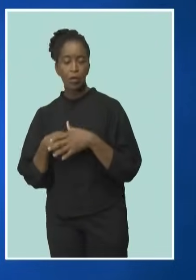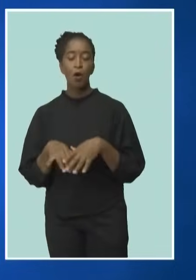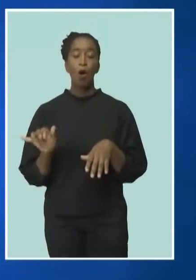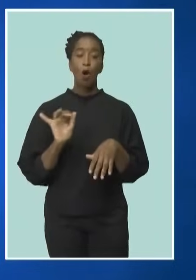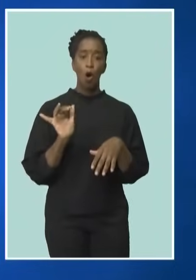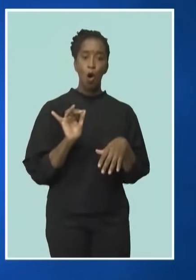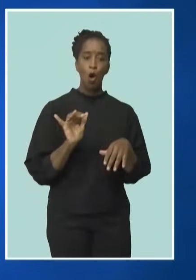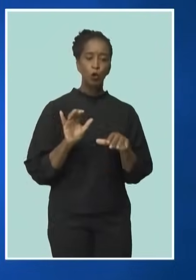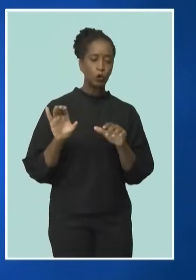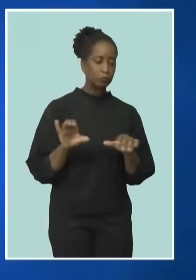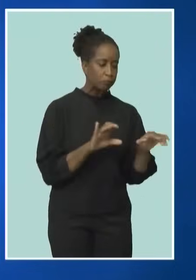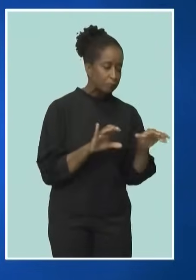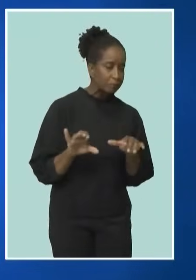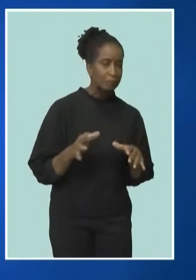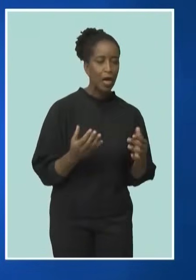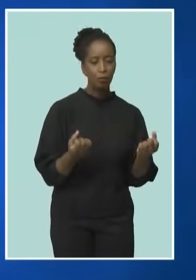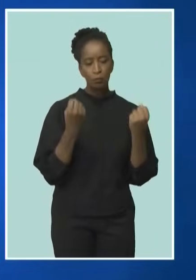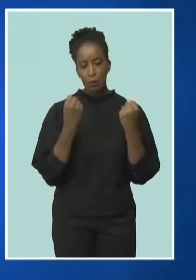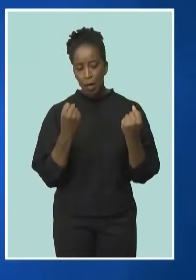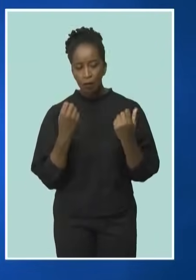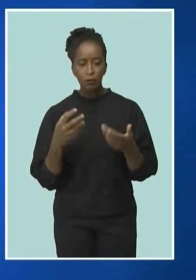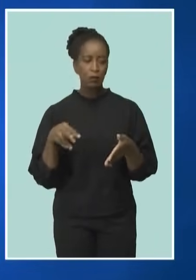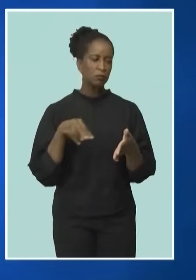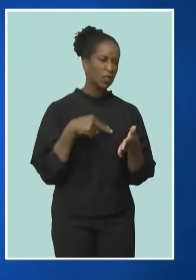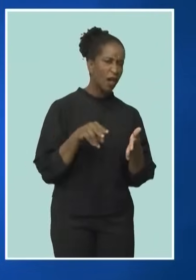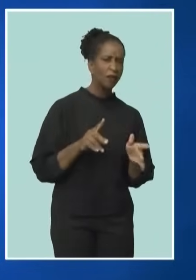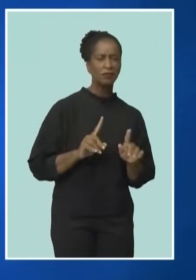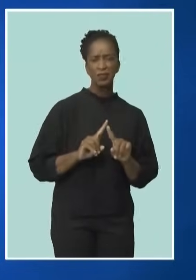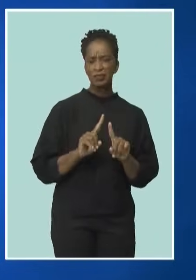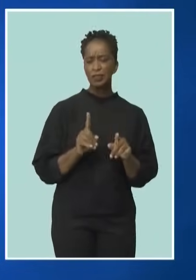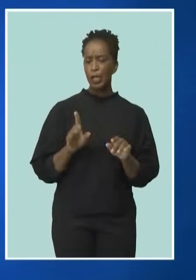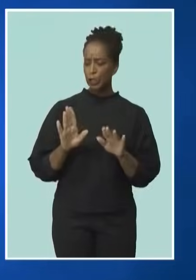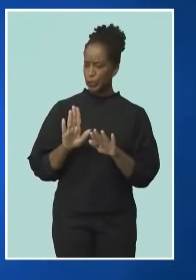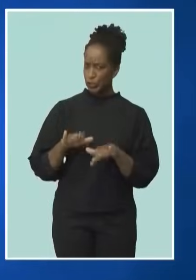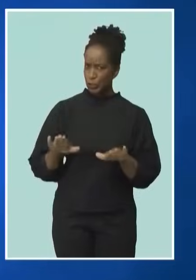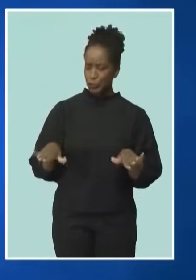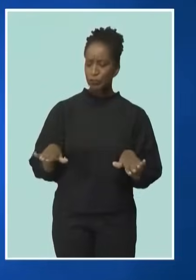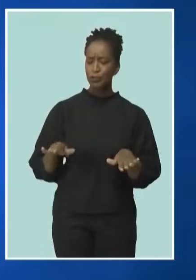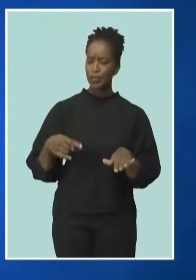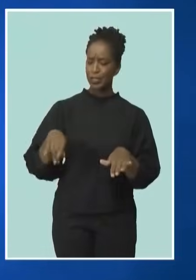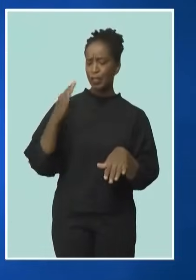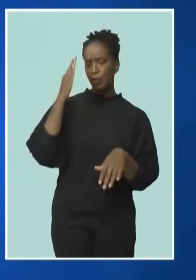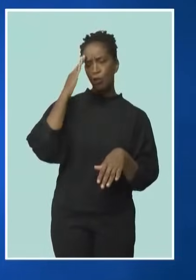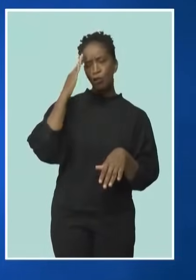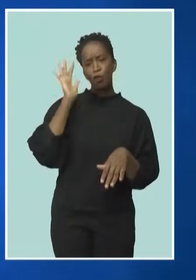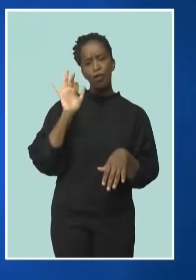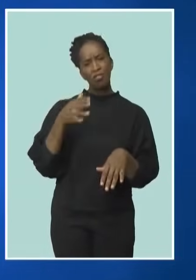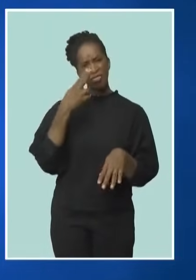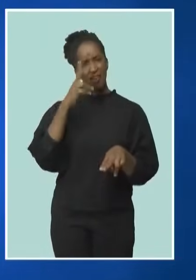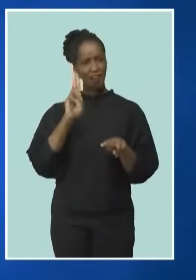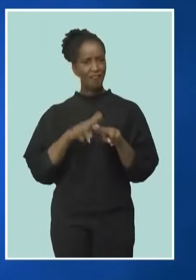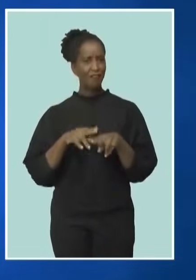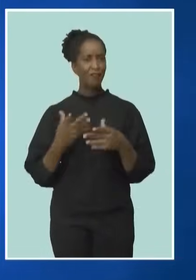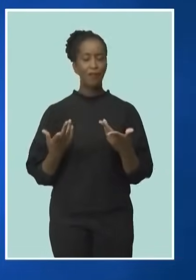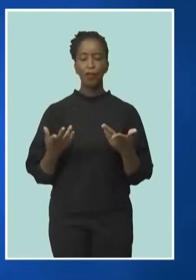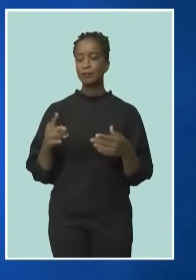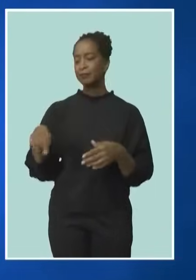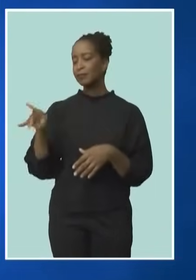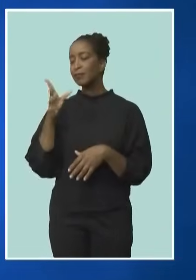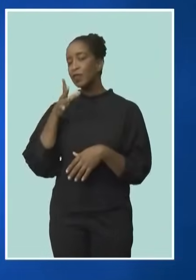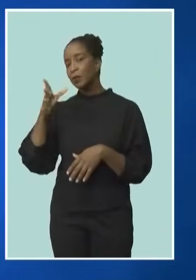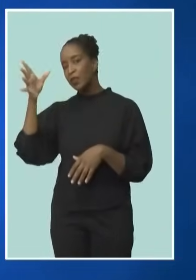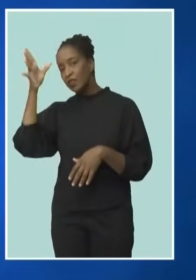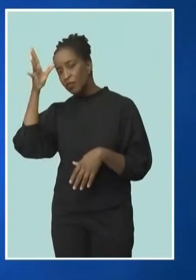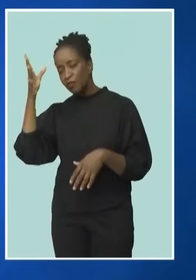are active and children learn that a healthy lifestyle can be fun. Parents, old scholars, members from the community and